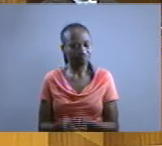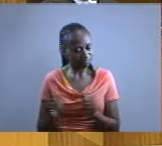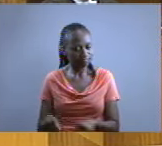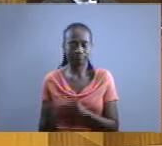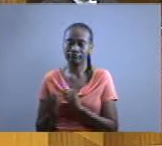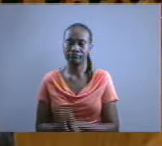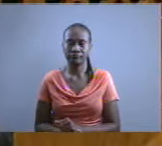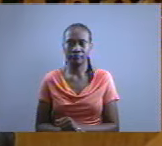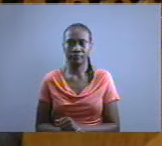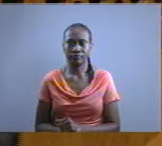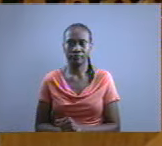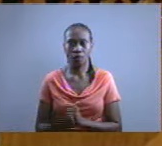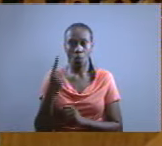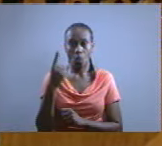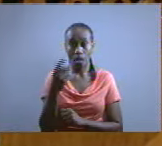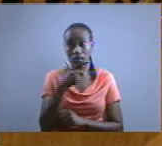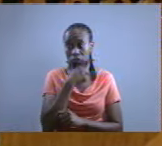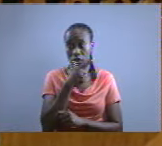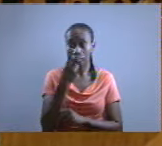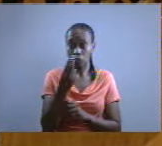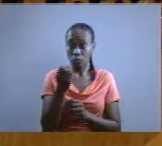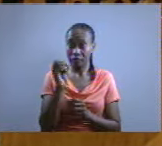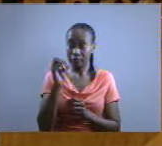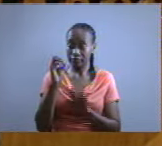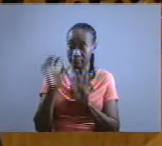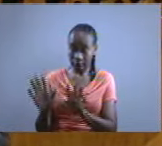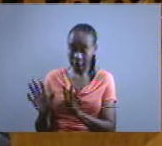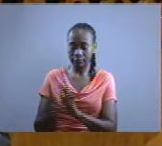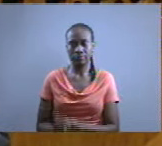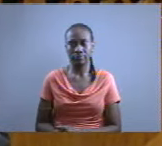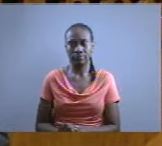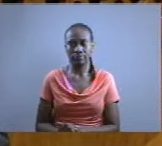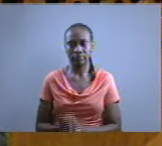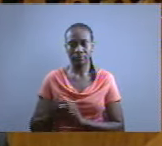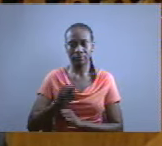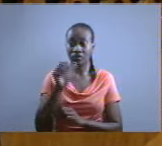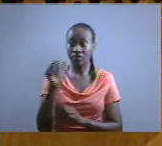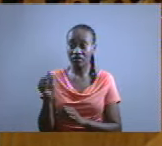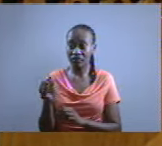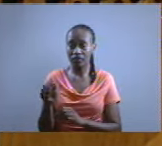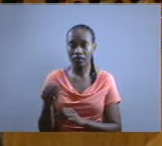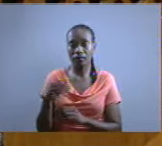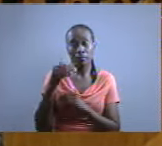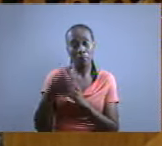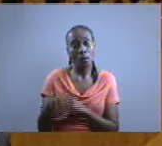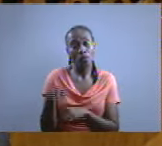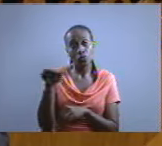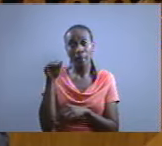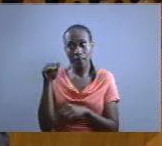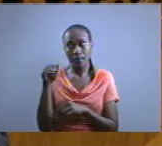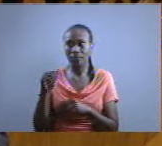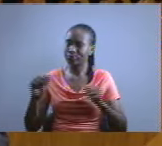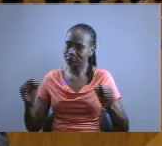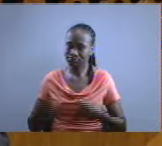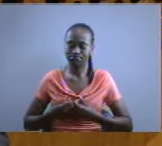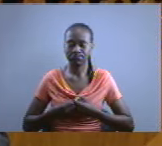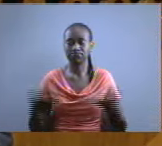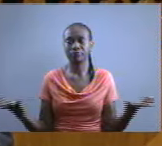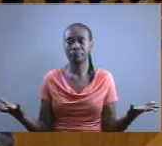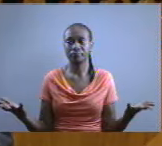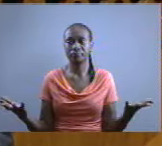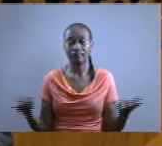Indeed, on the 1st of December 2010, the South African Postbank Act came to being,